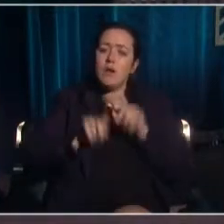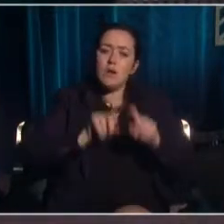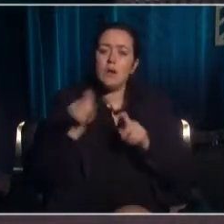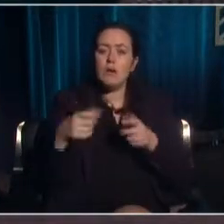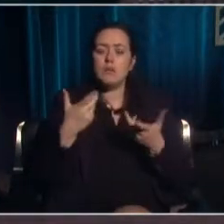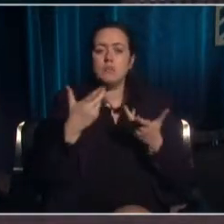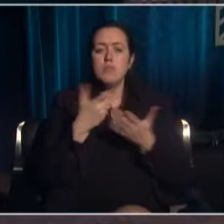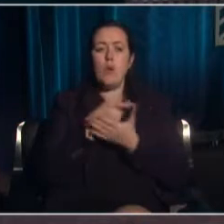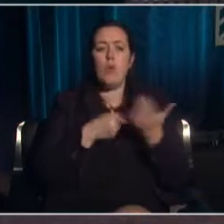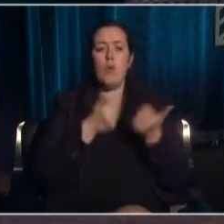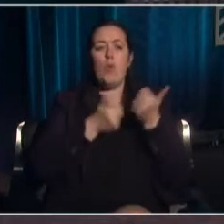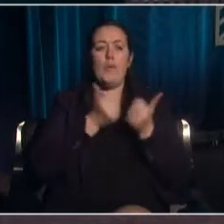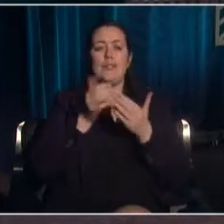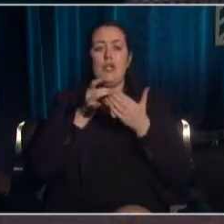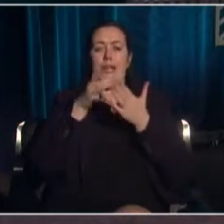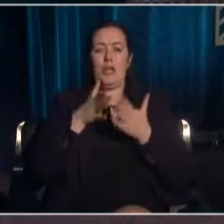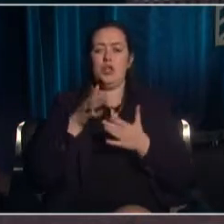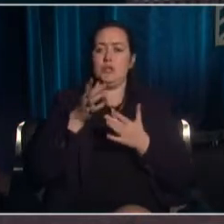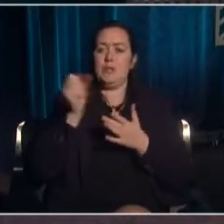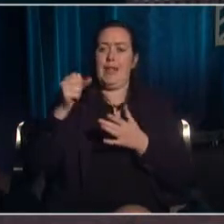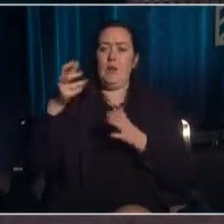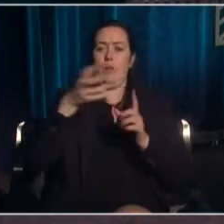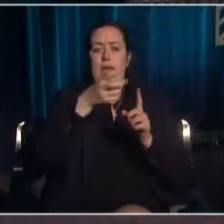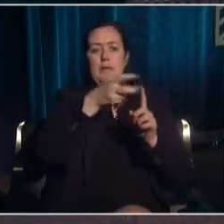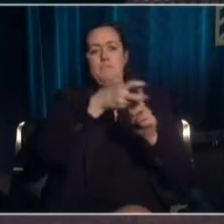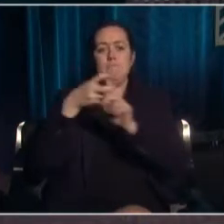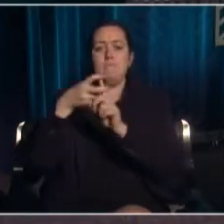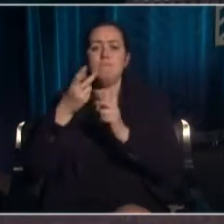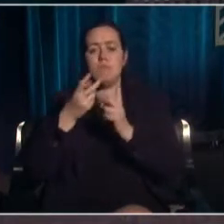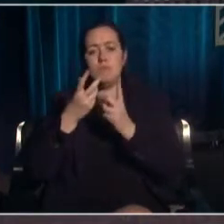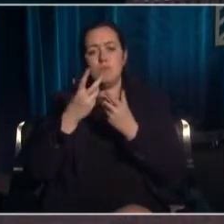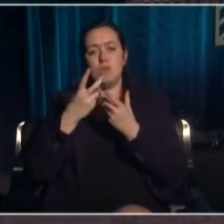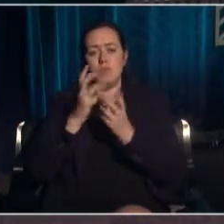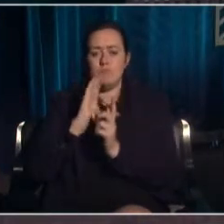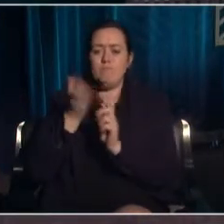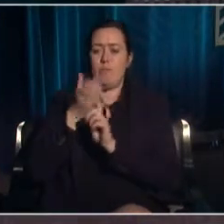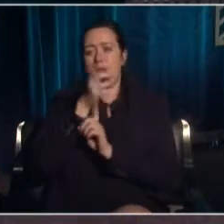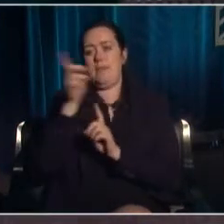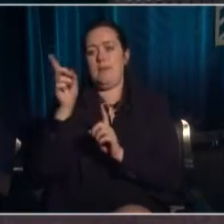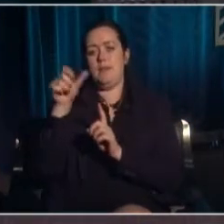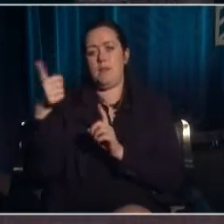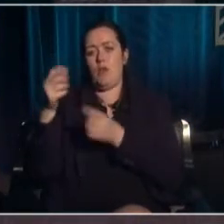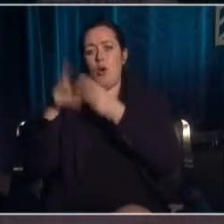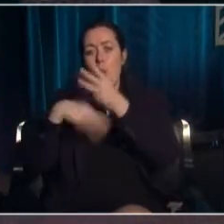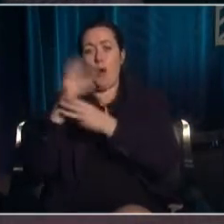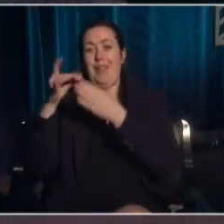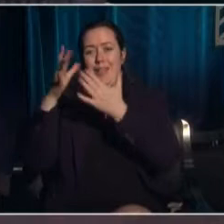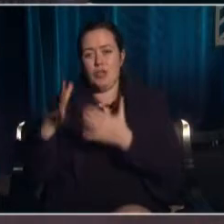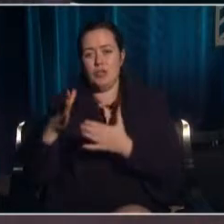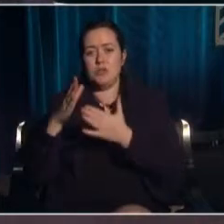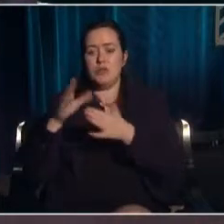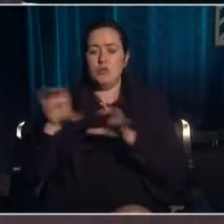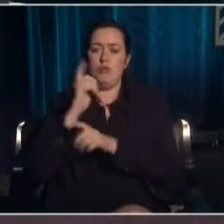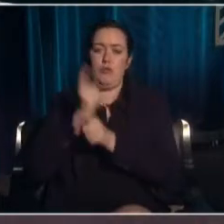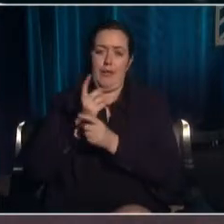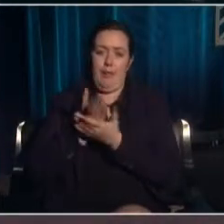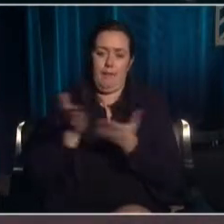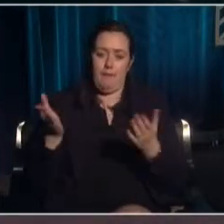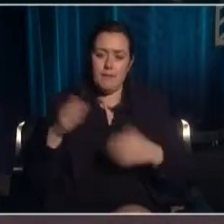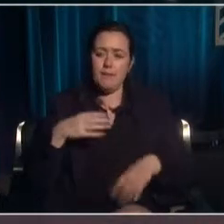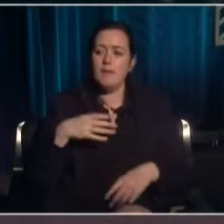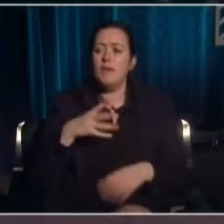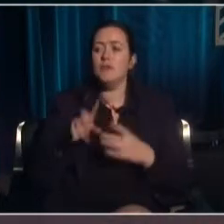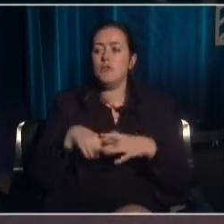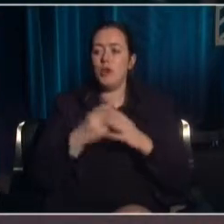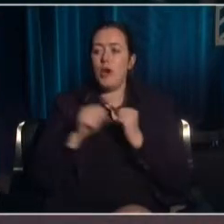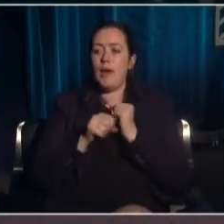pull to help bring these world leaders to do the right thing? 7 years ago, we started a campaign on polio eradication to try and